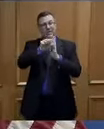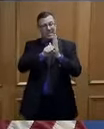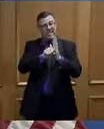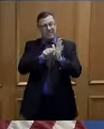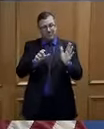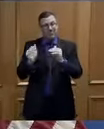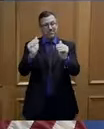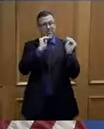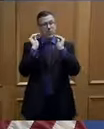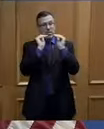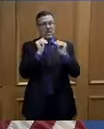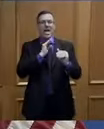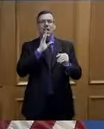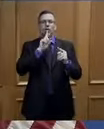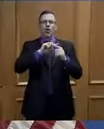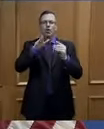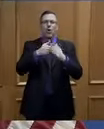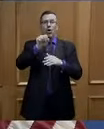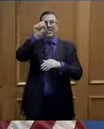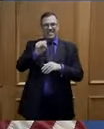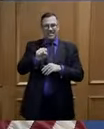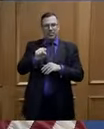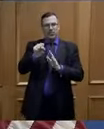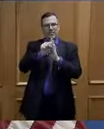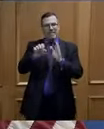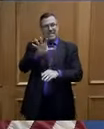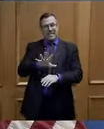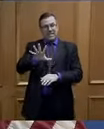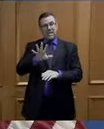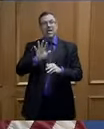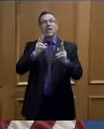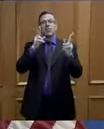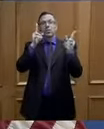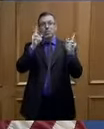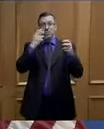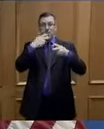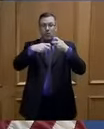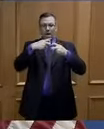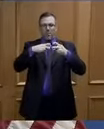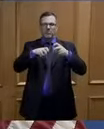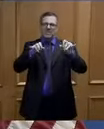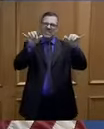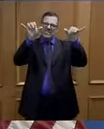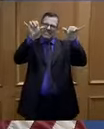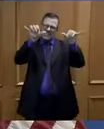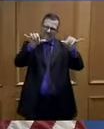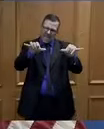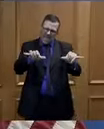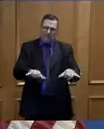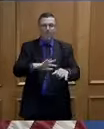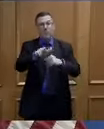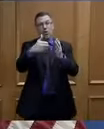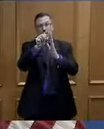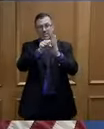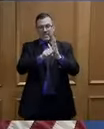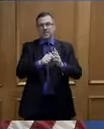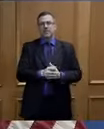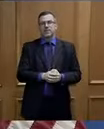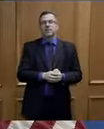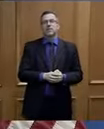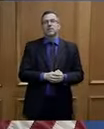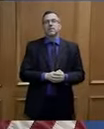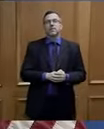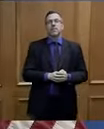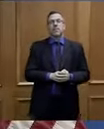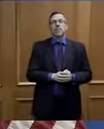in all of the southern states, and the issues were identical. The logistics operations unit that I referenced earlier has been